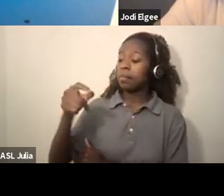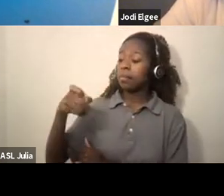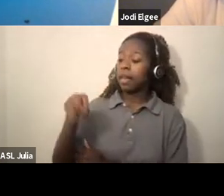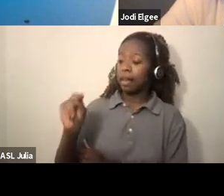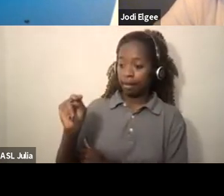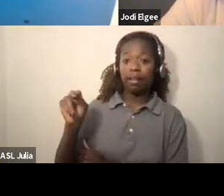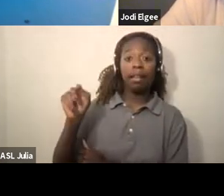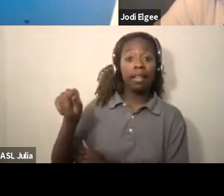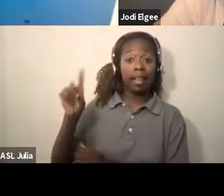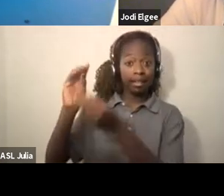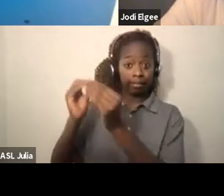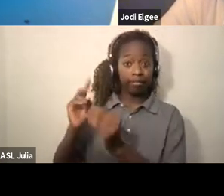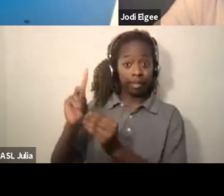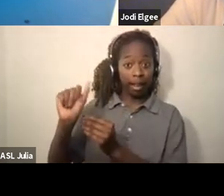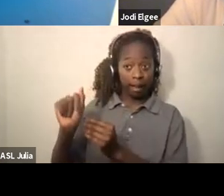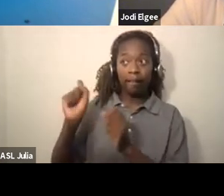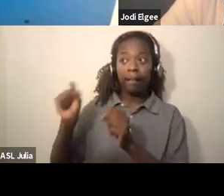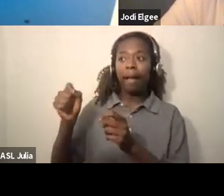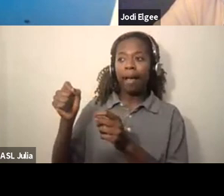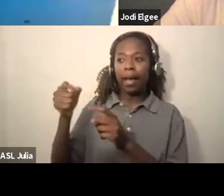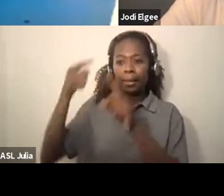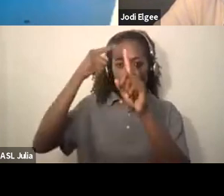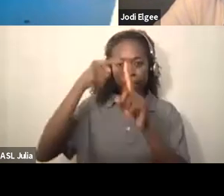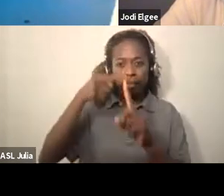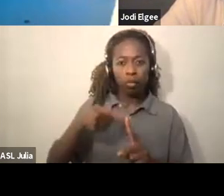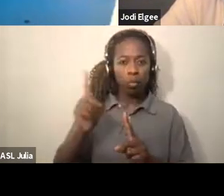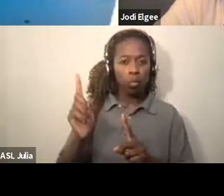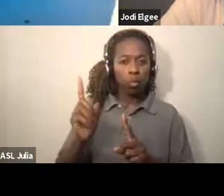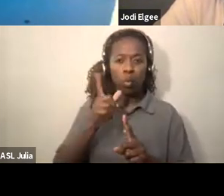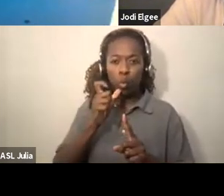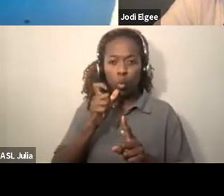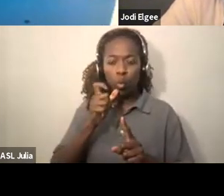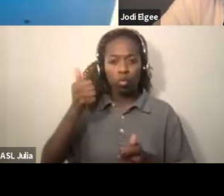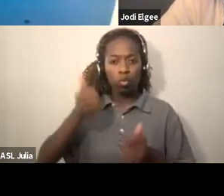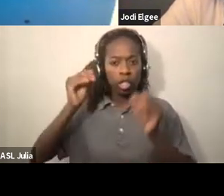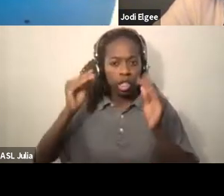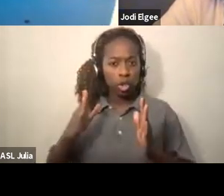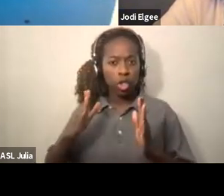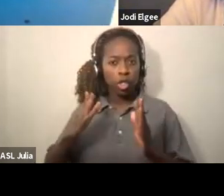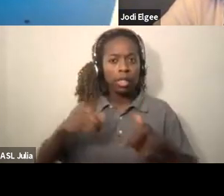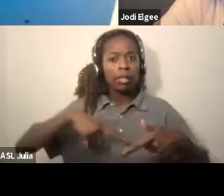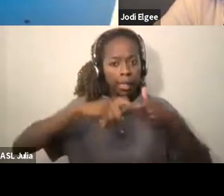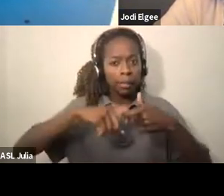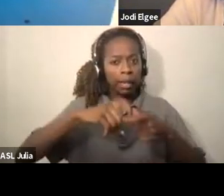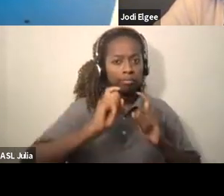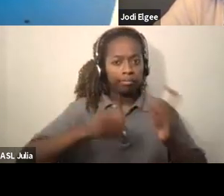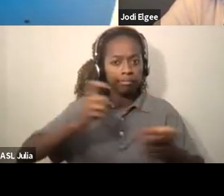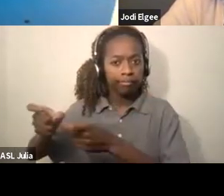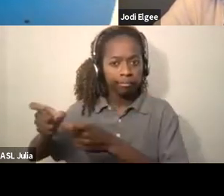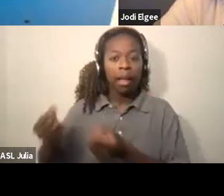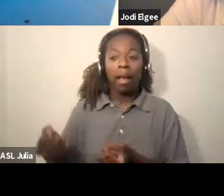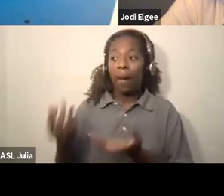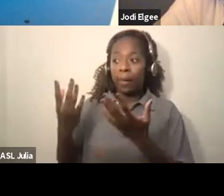into where the suspensions are coming from in the school you know in terms of the classrooms how many times a particular student has